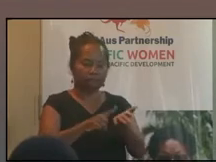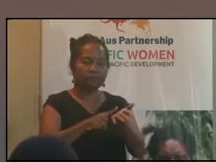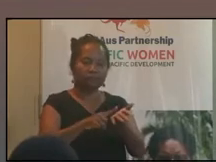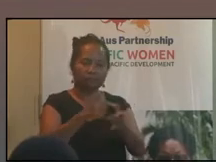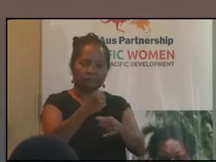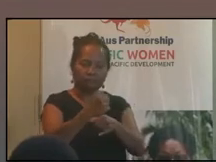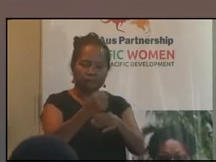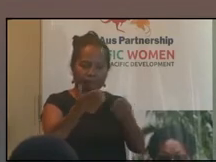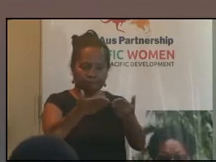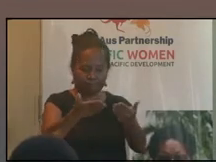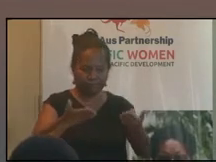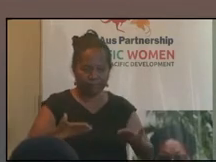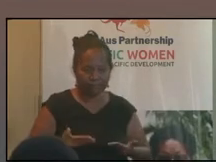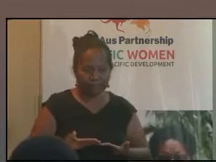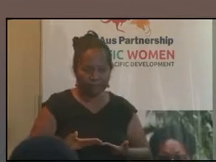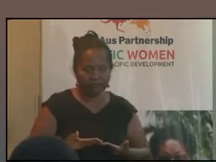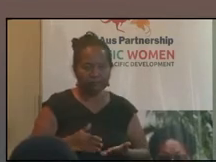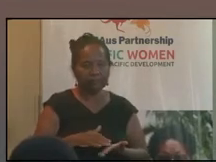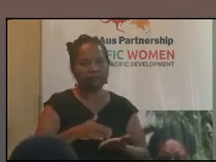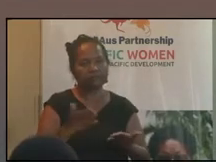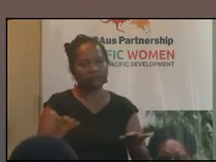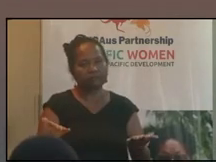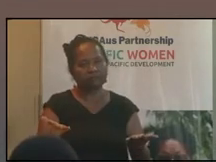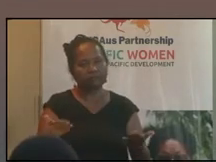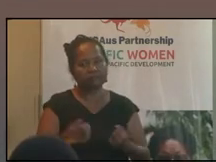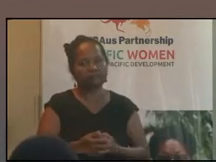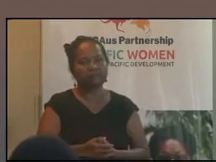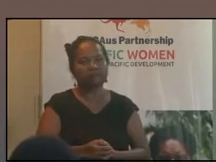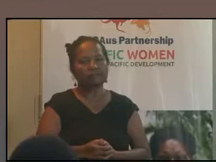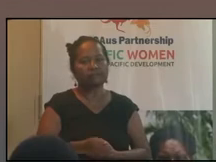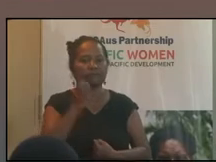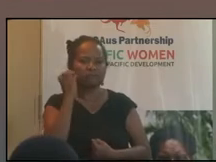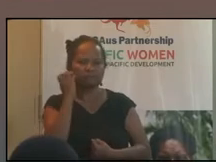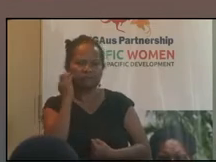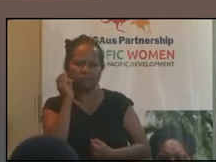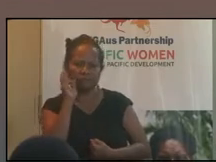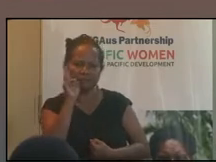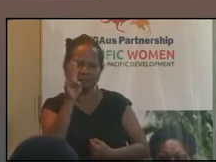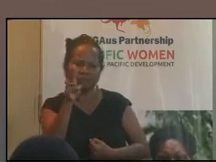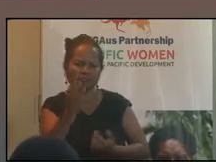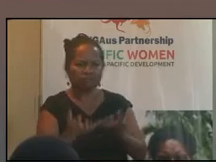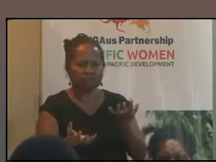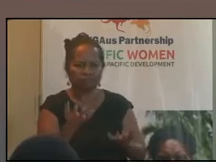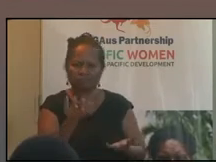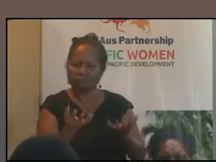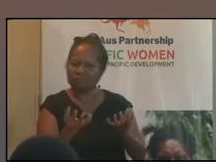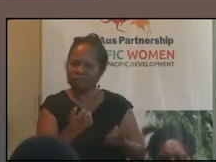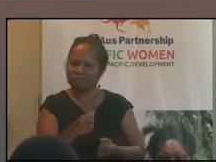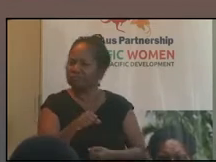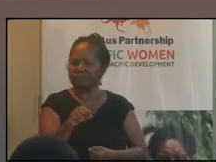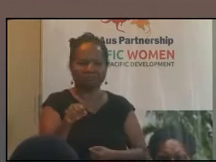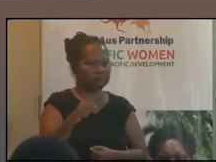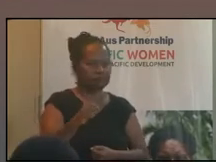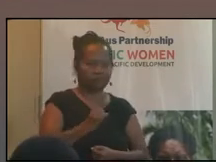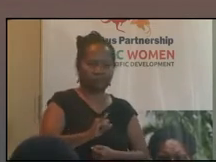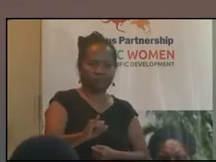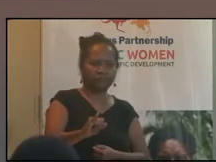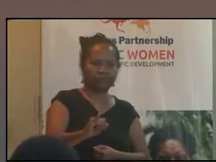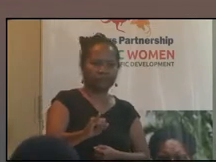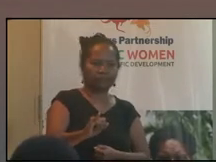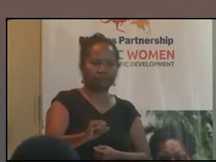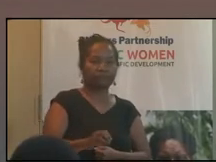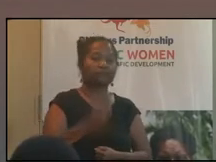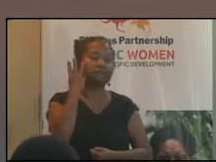government. Now, when you compare the landscape, we have done poorly in terms of